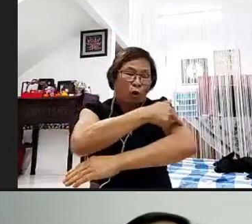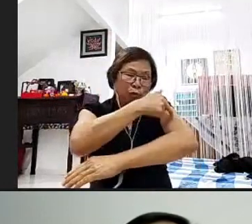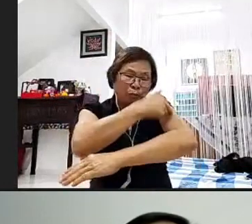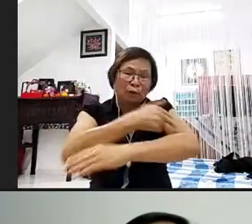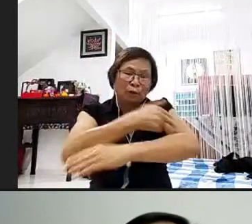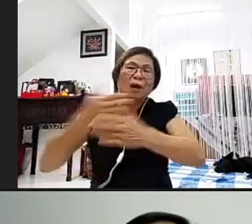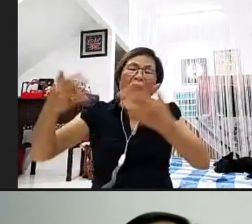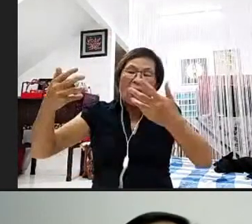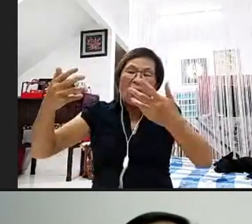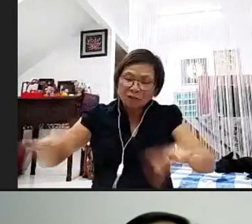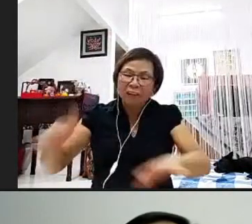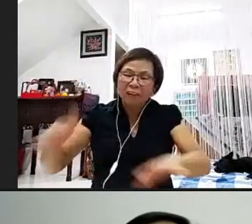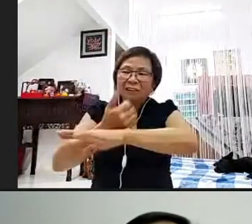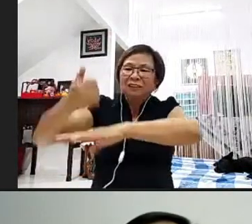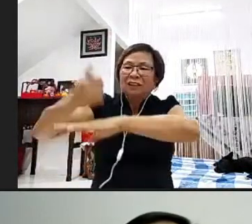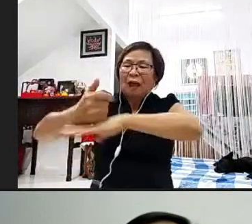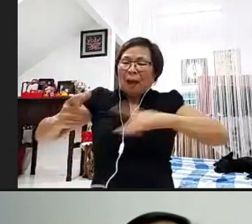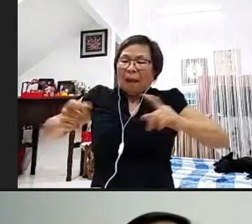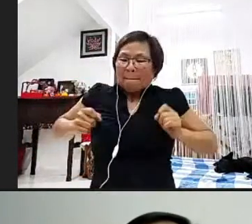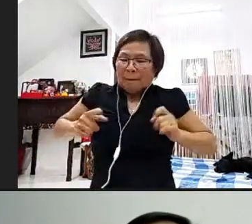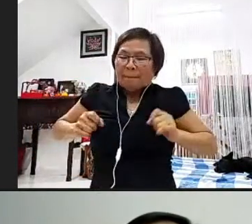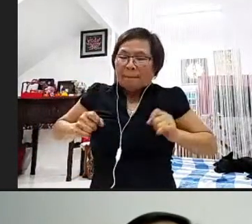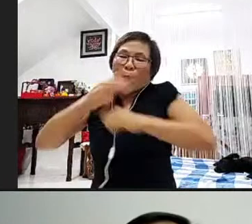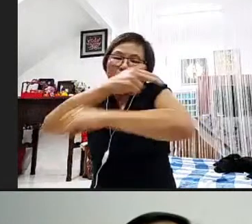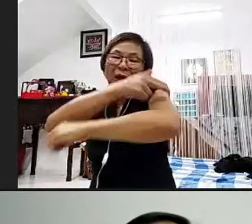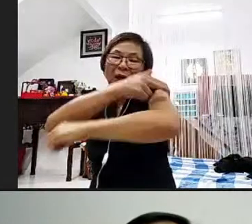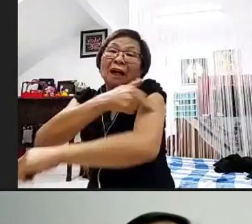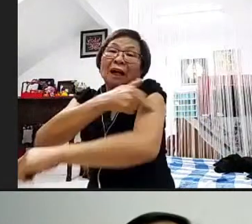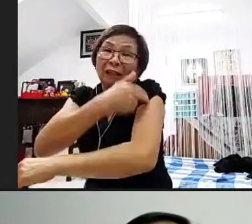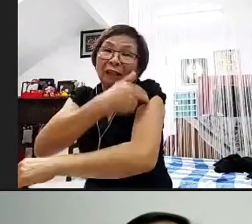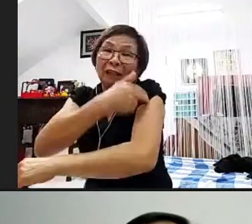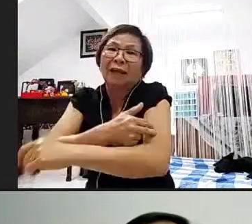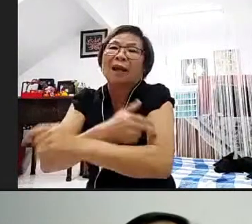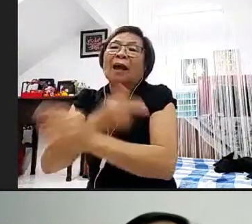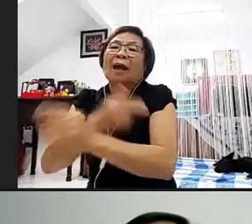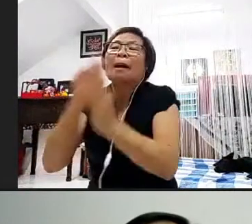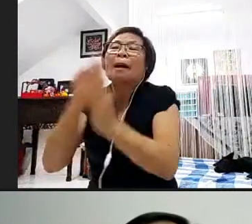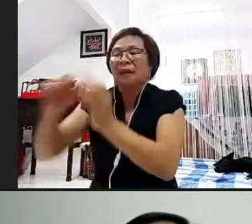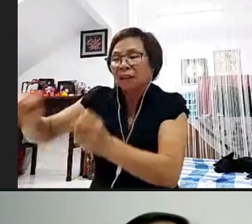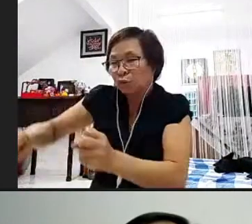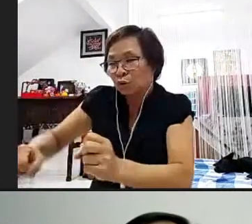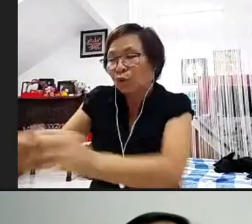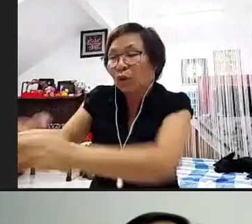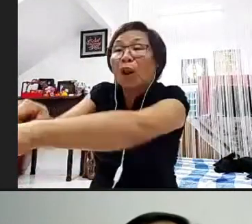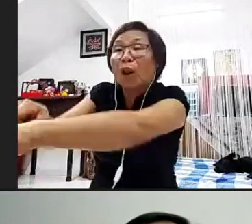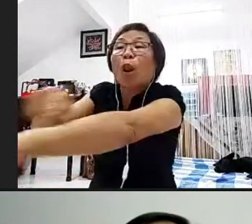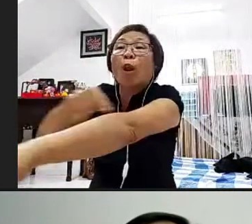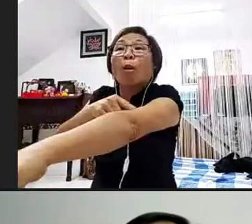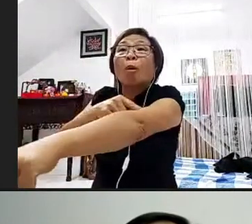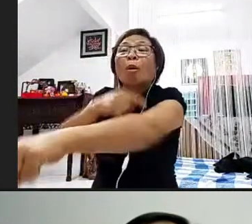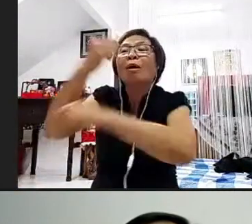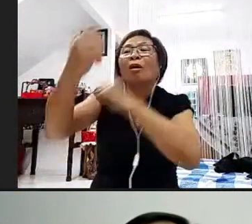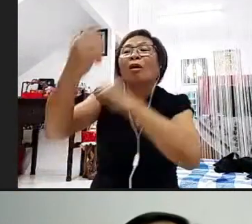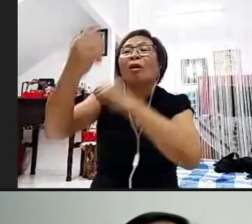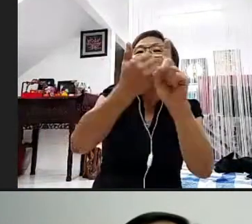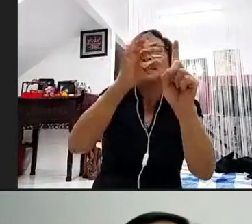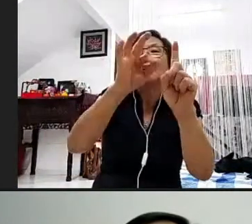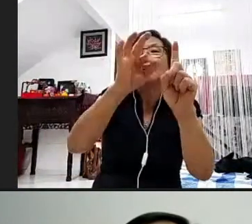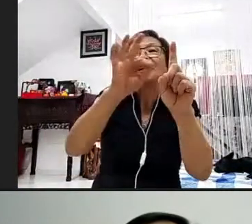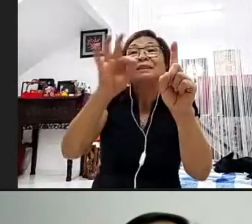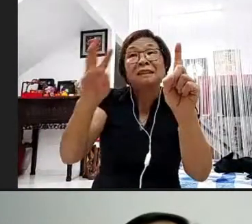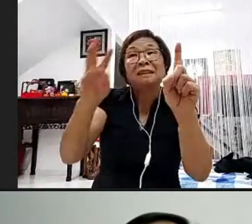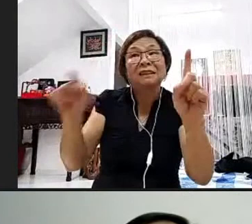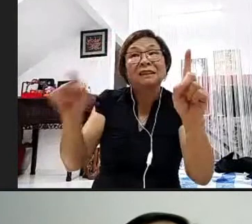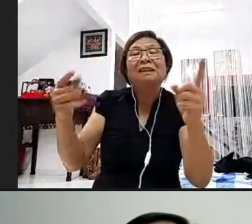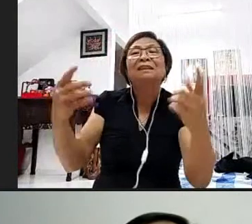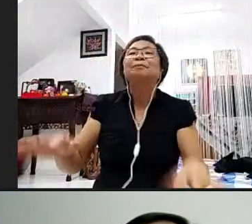his own private general practice in Bandar Sungai Long back in 1996. And apart from his